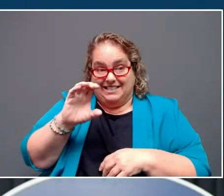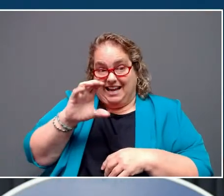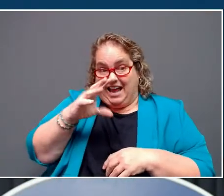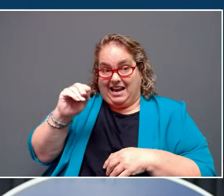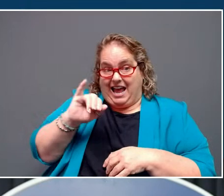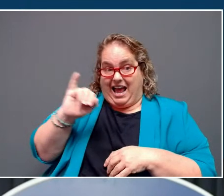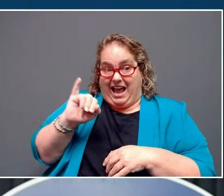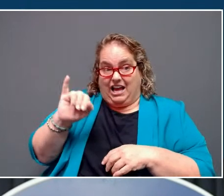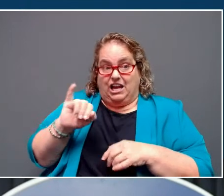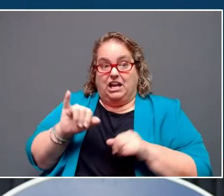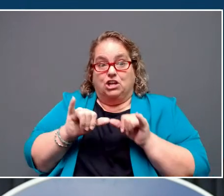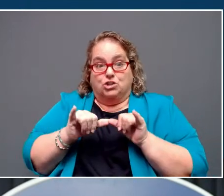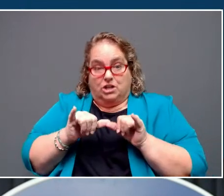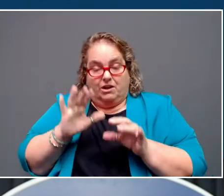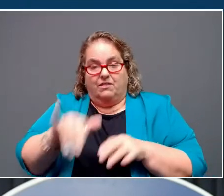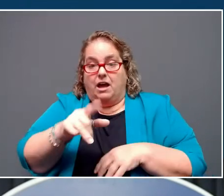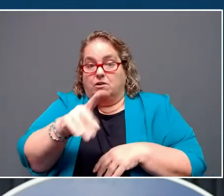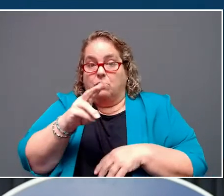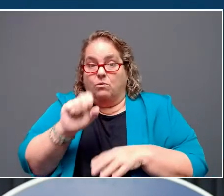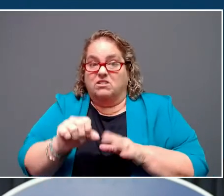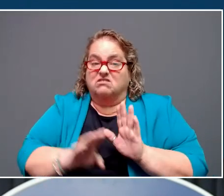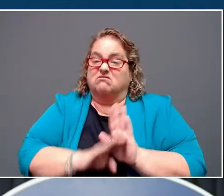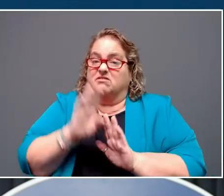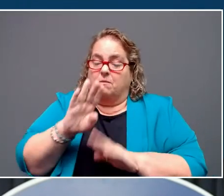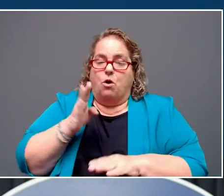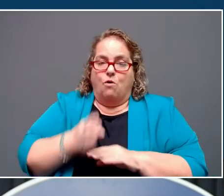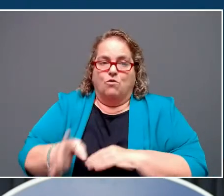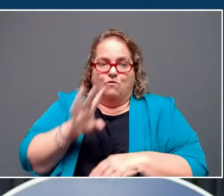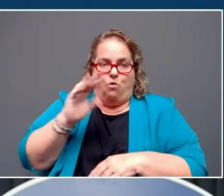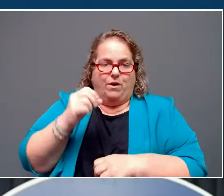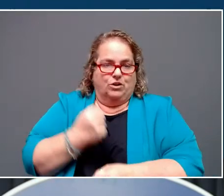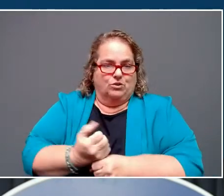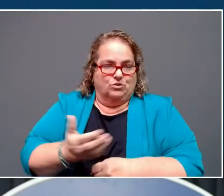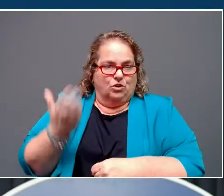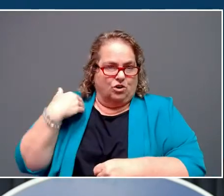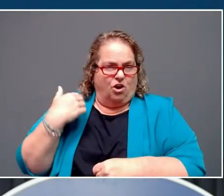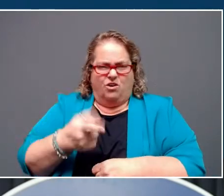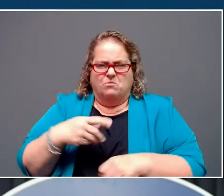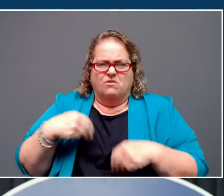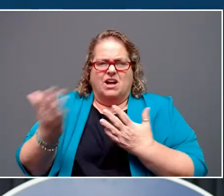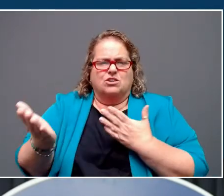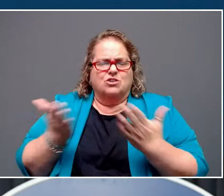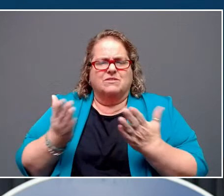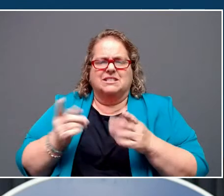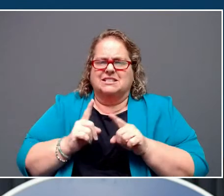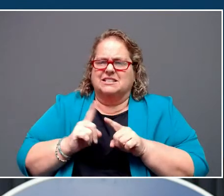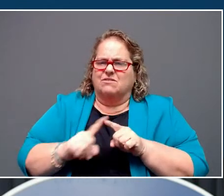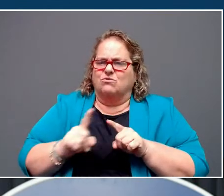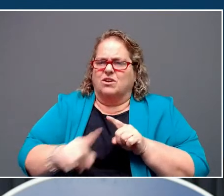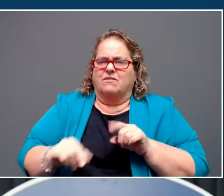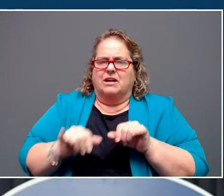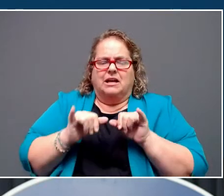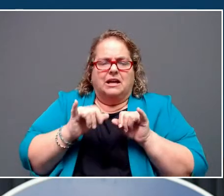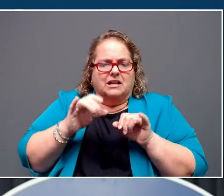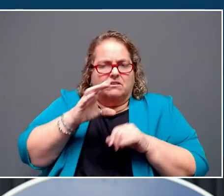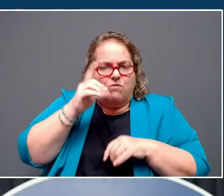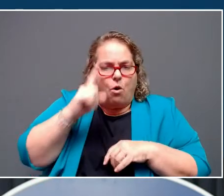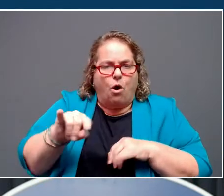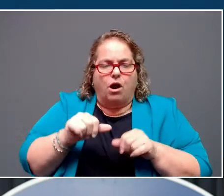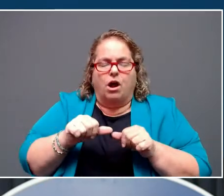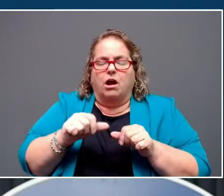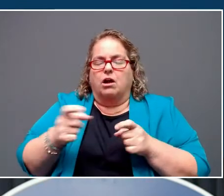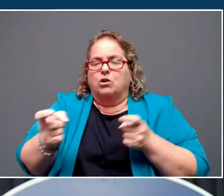40 years ago. The company provides services to a range of industries that include petroleum refining, distilled spirits,